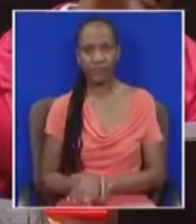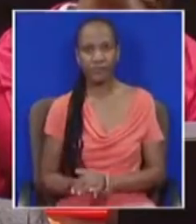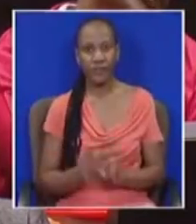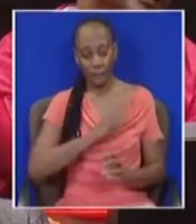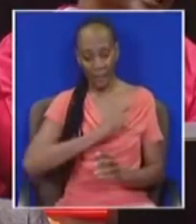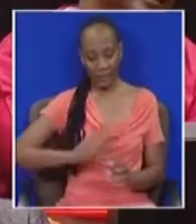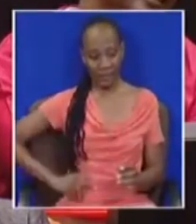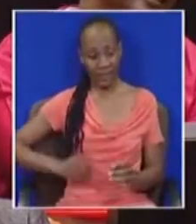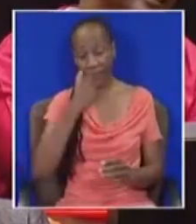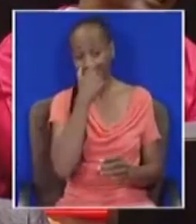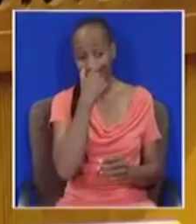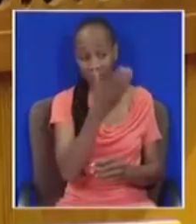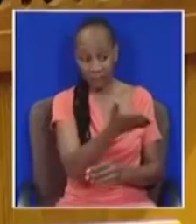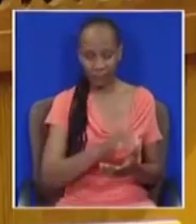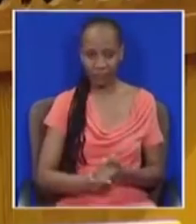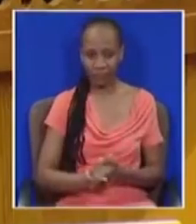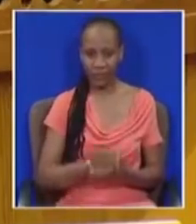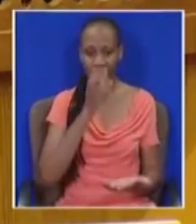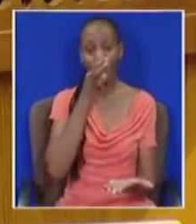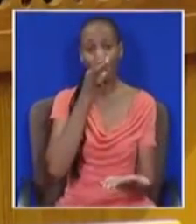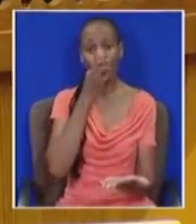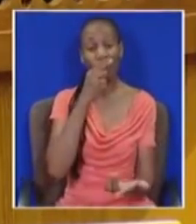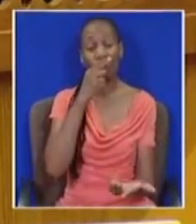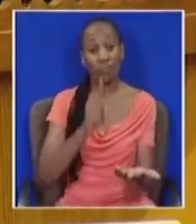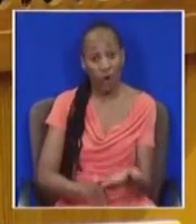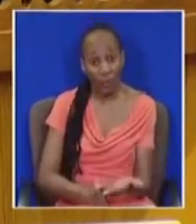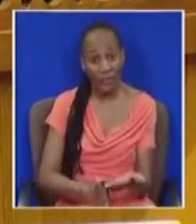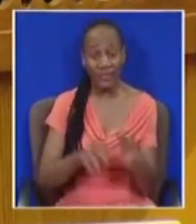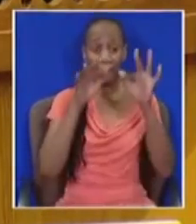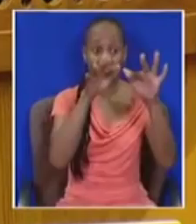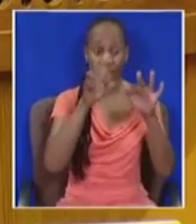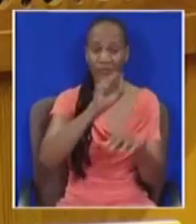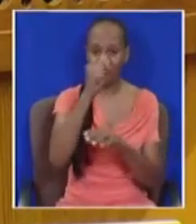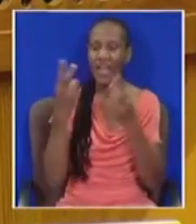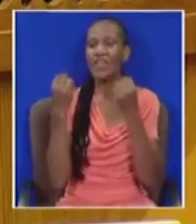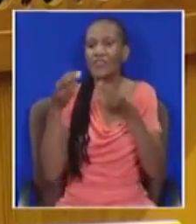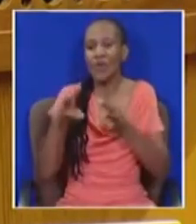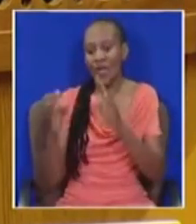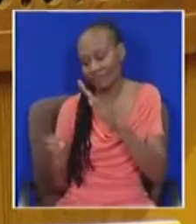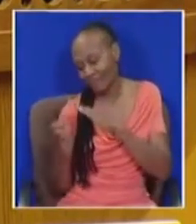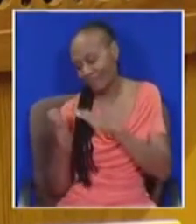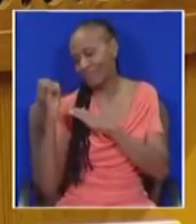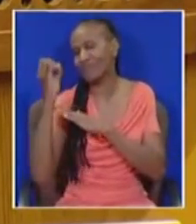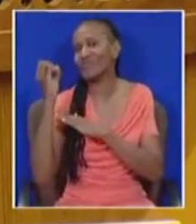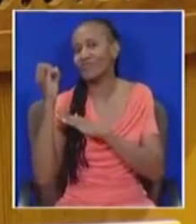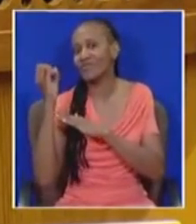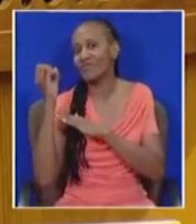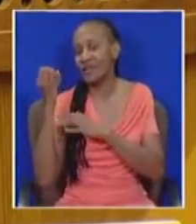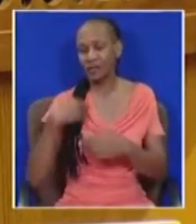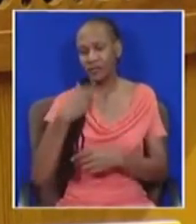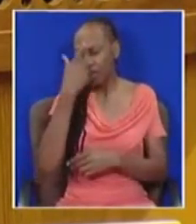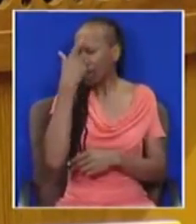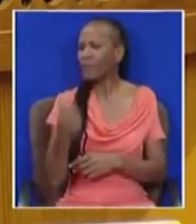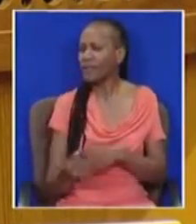President Ramaphosa has promised the people of South Africa a new dawn. I really believe that this is